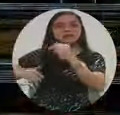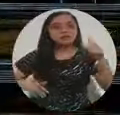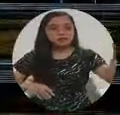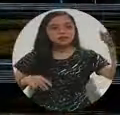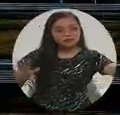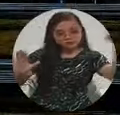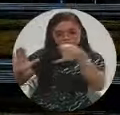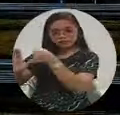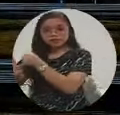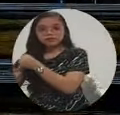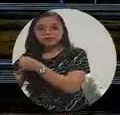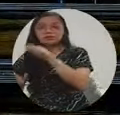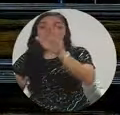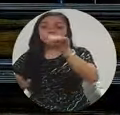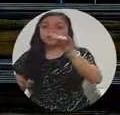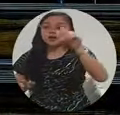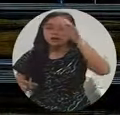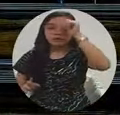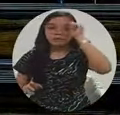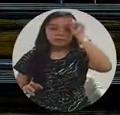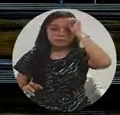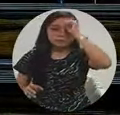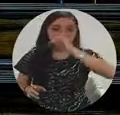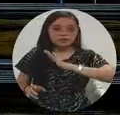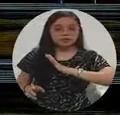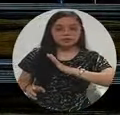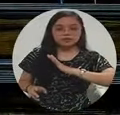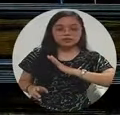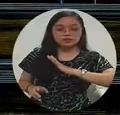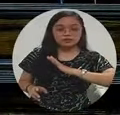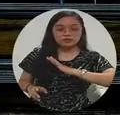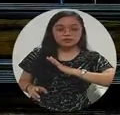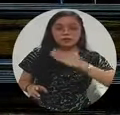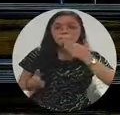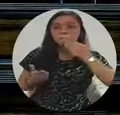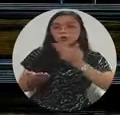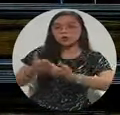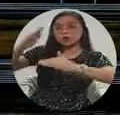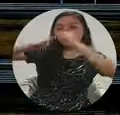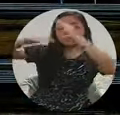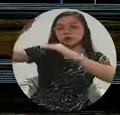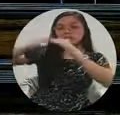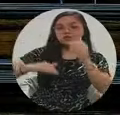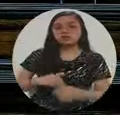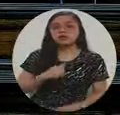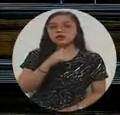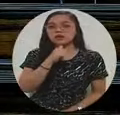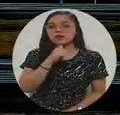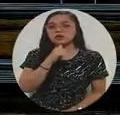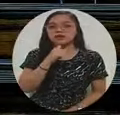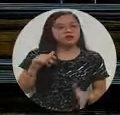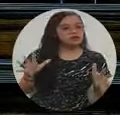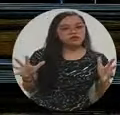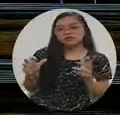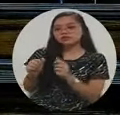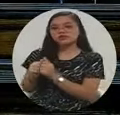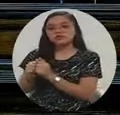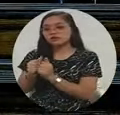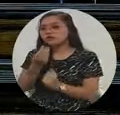they will improve the facility. Pero magisoon, ang the good facility does not jive with Kanding.